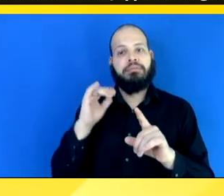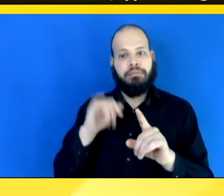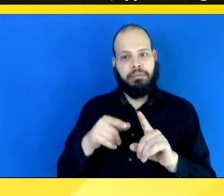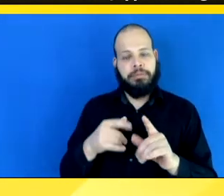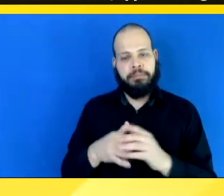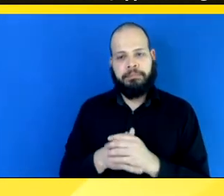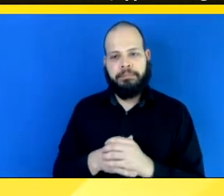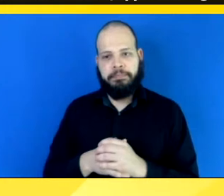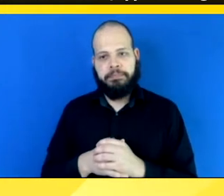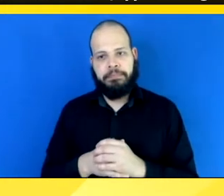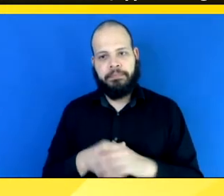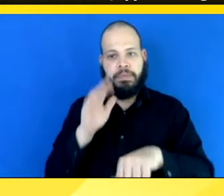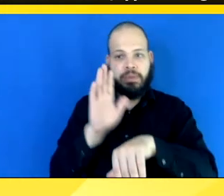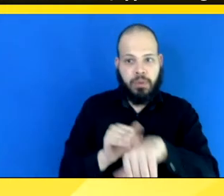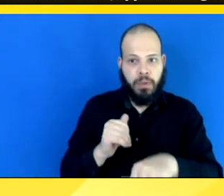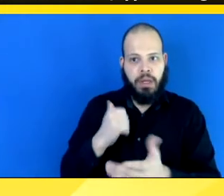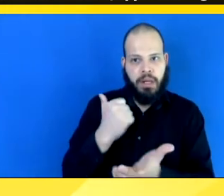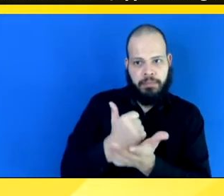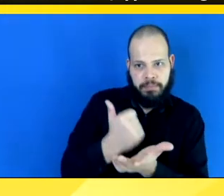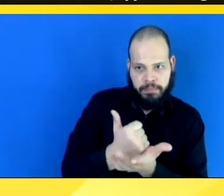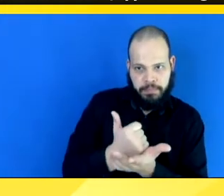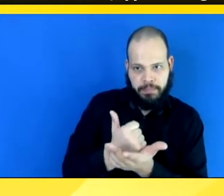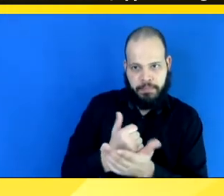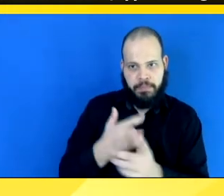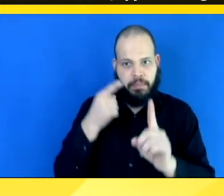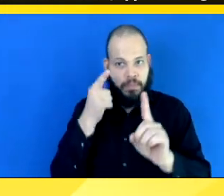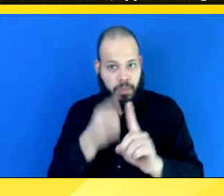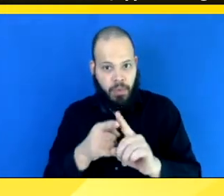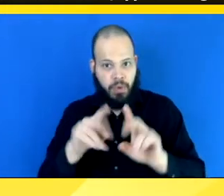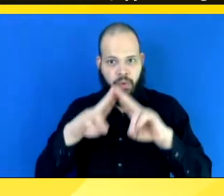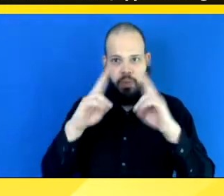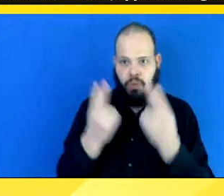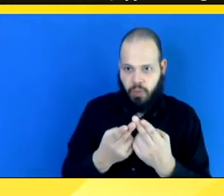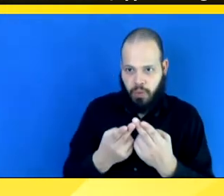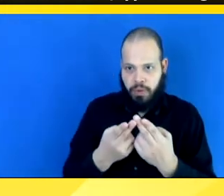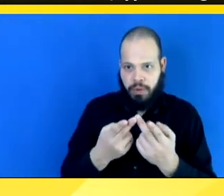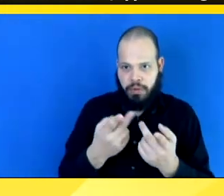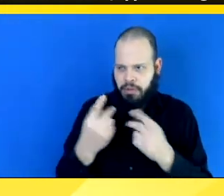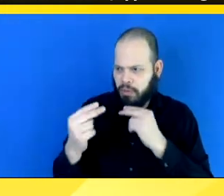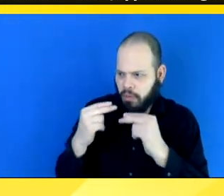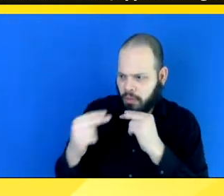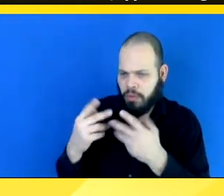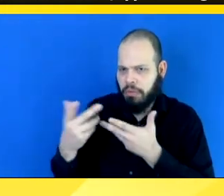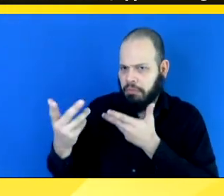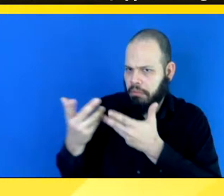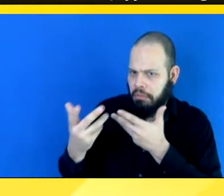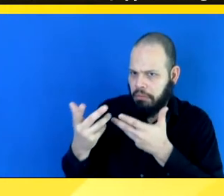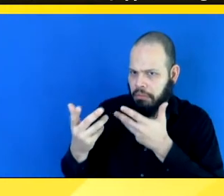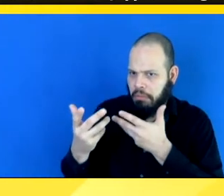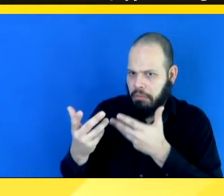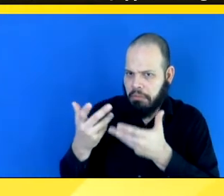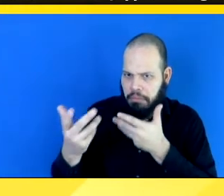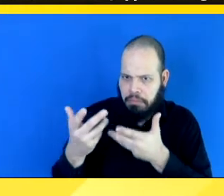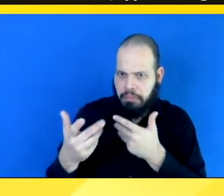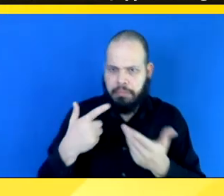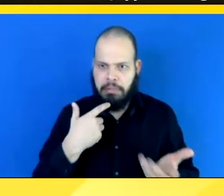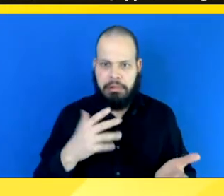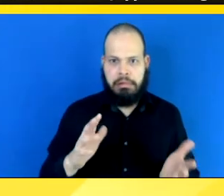on behalf of the worker. Now, Amazon said last year, and I've got to talk about this because some folks not going to like it, but you know, so